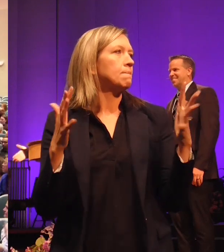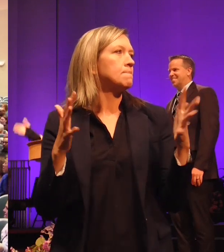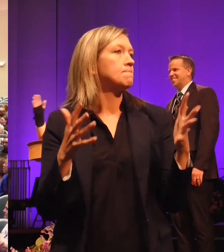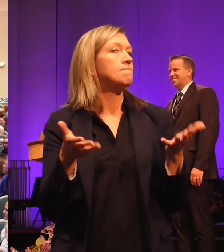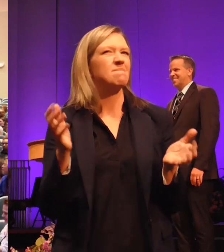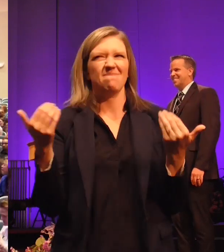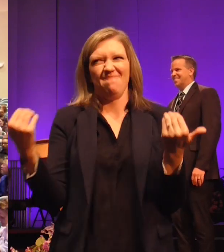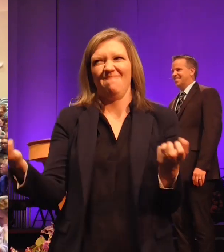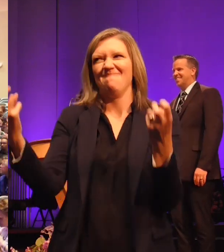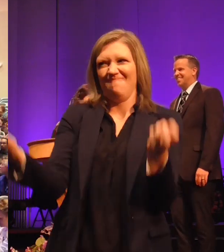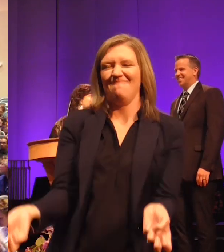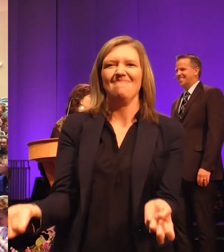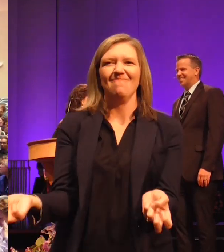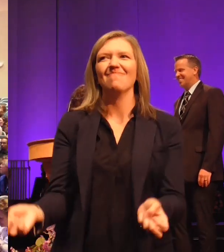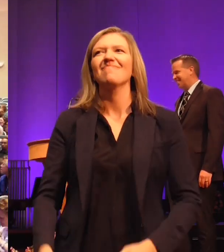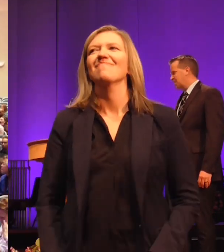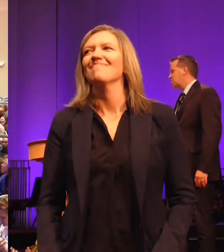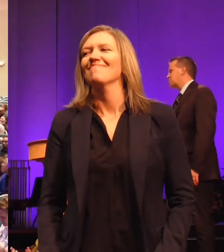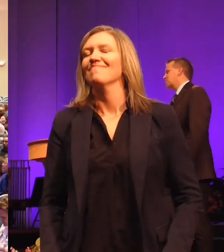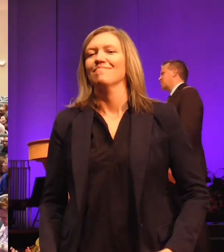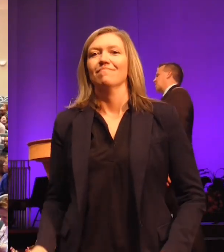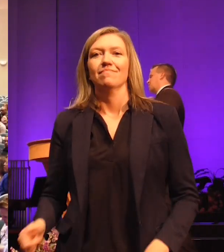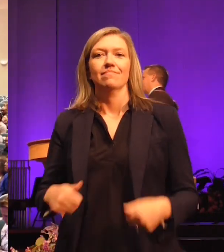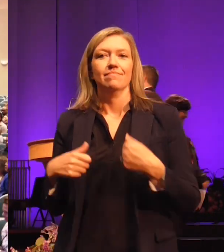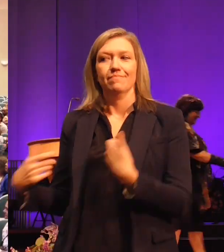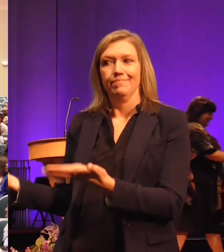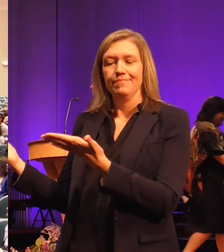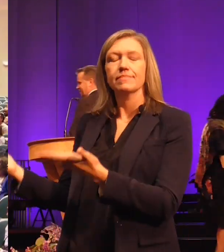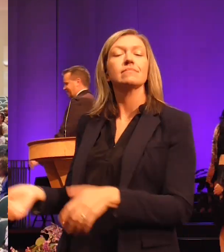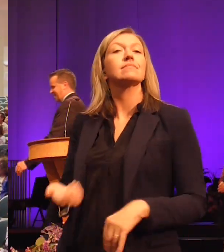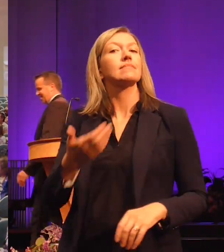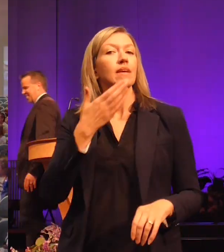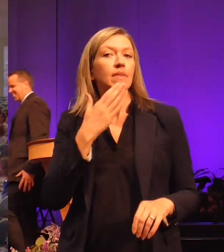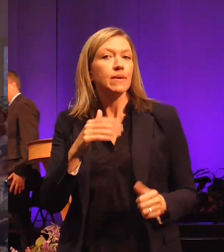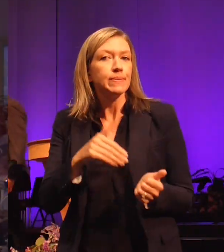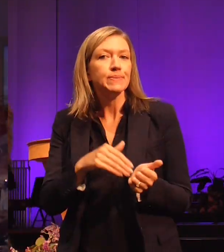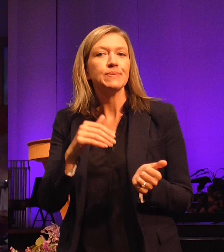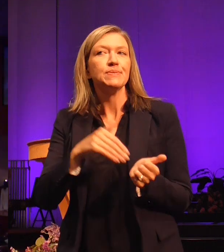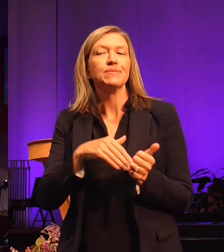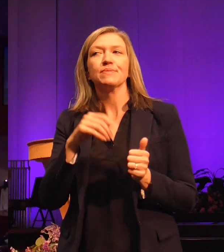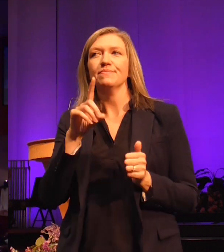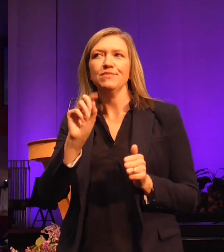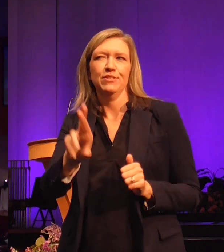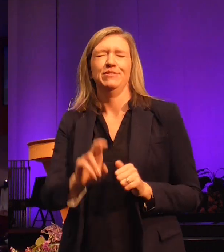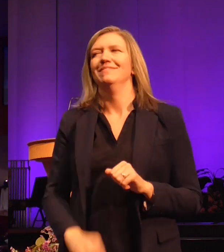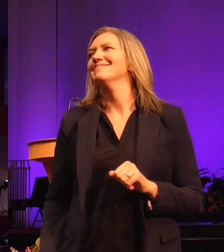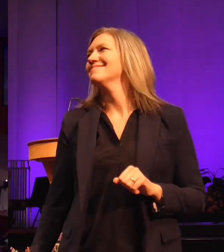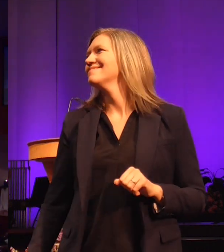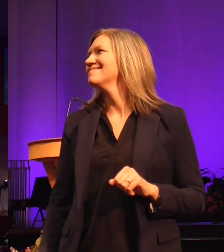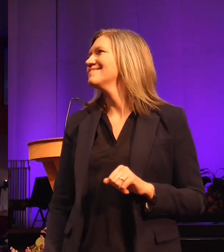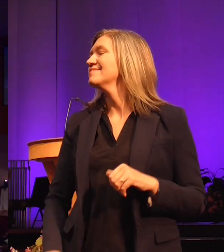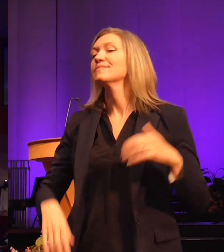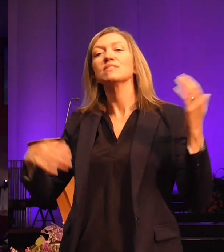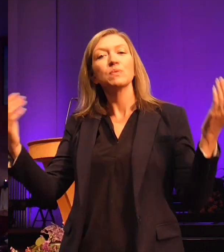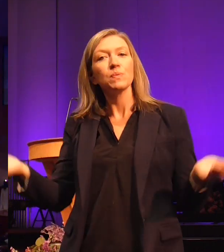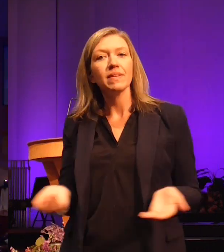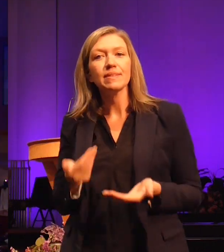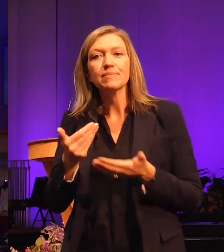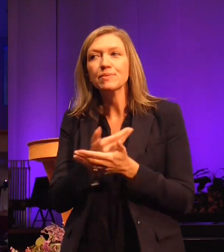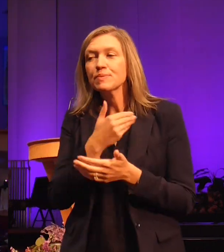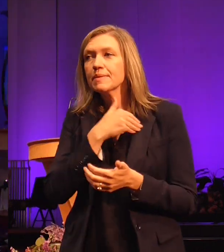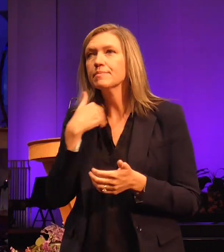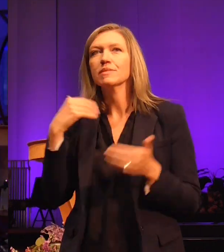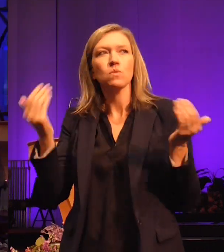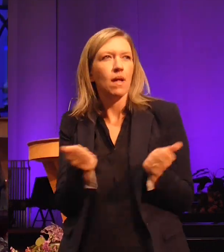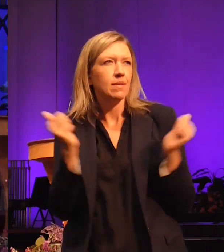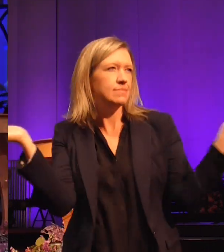And you may be seated. It's all yours. Thank you, Doctor. Thank you, Doctor. Welcome to our new members, and again,